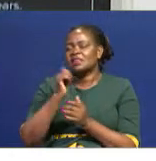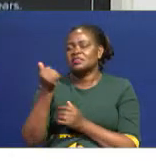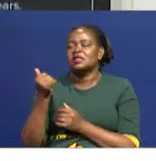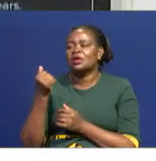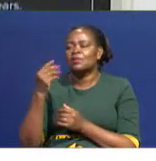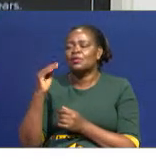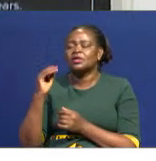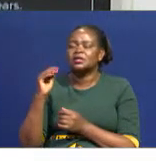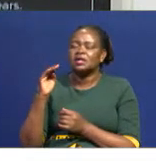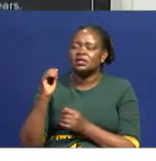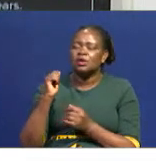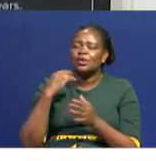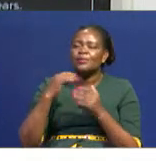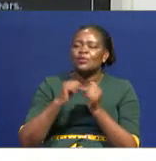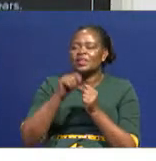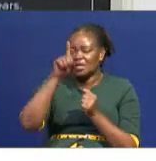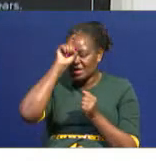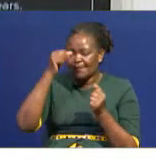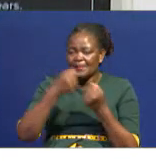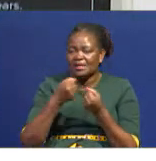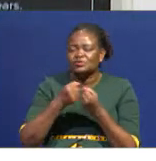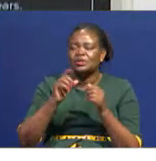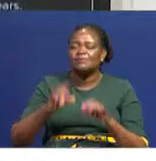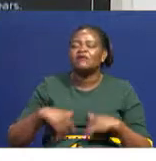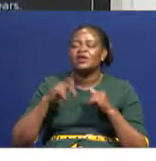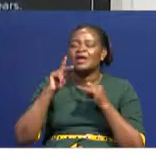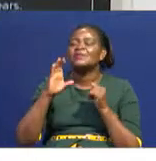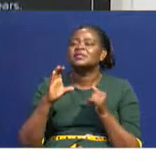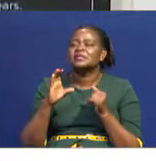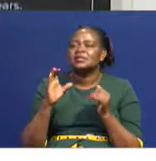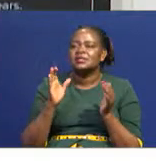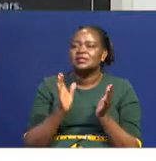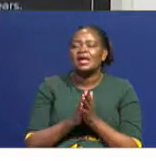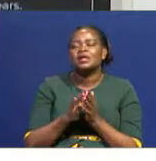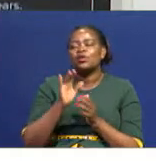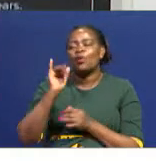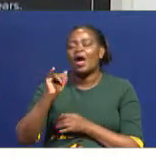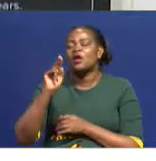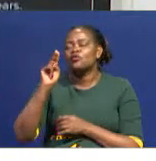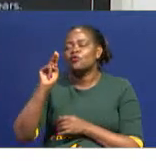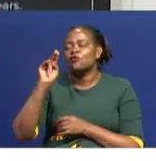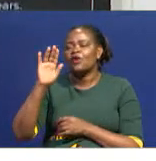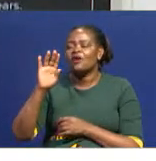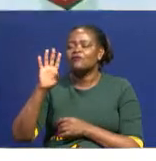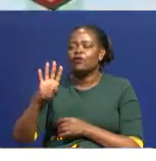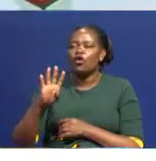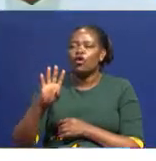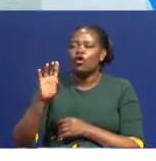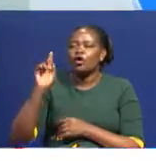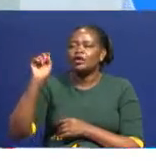Mauritania will play Egypt. The matches will be live on KBC Channel 1 and Y254 TV.